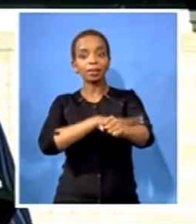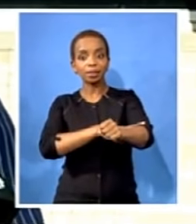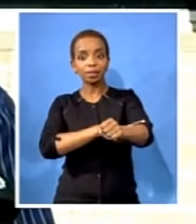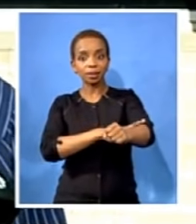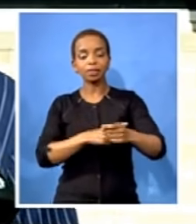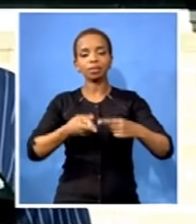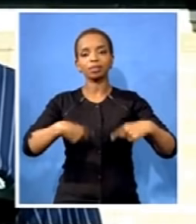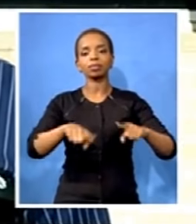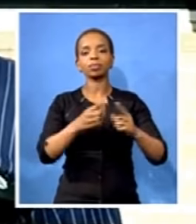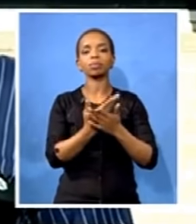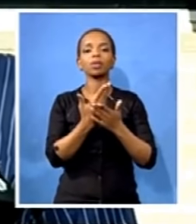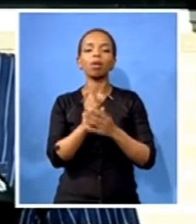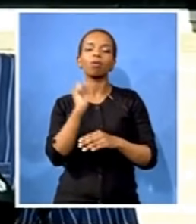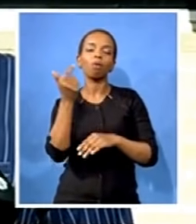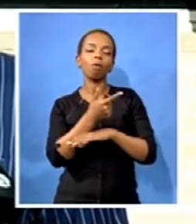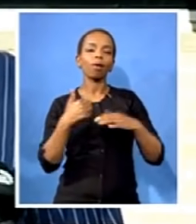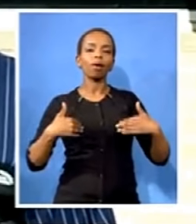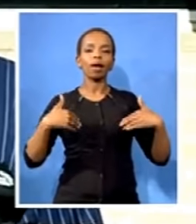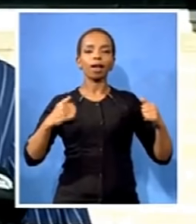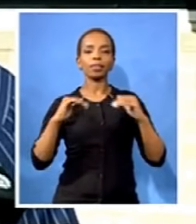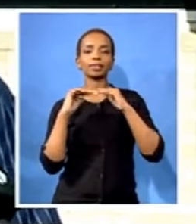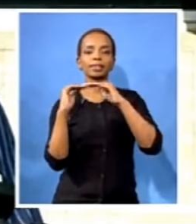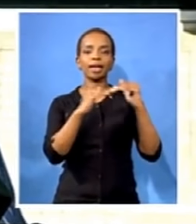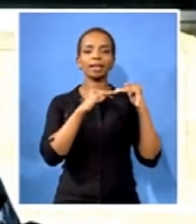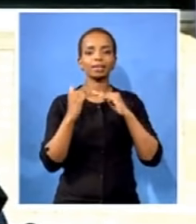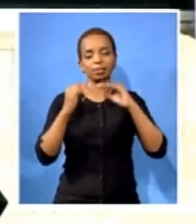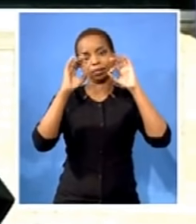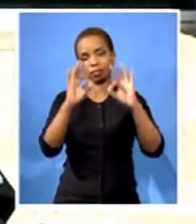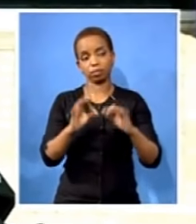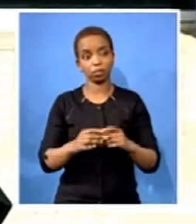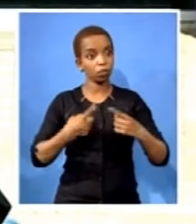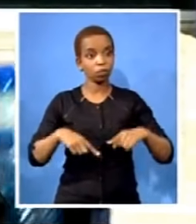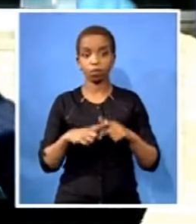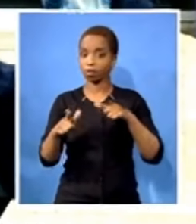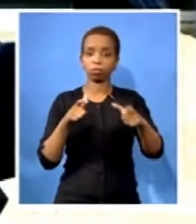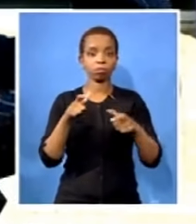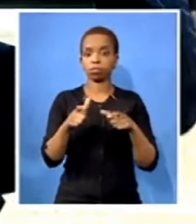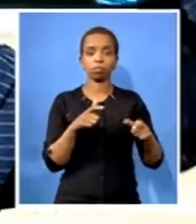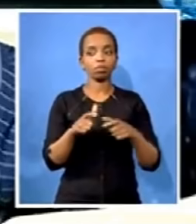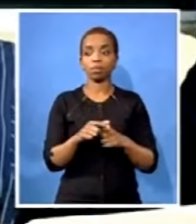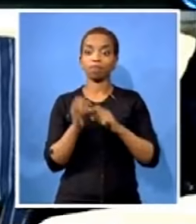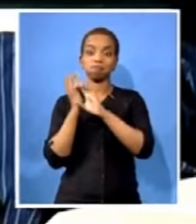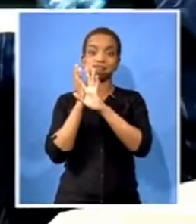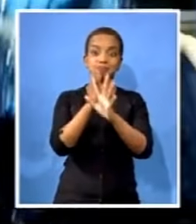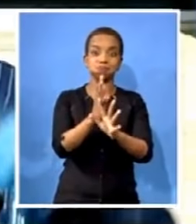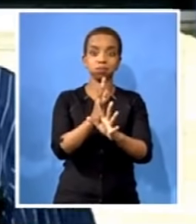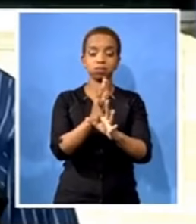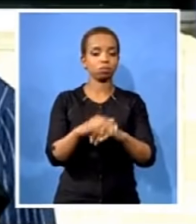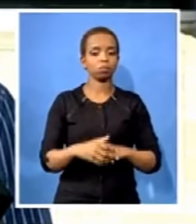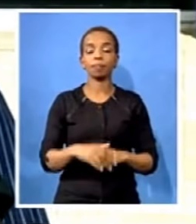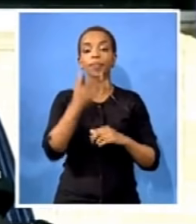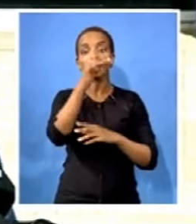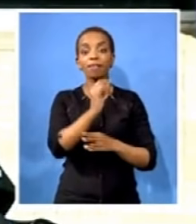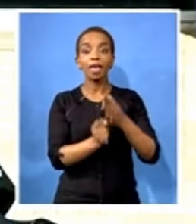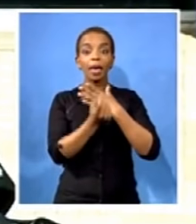We will not tolerate any congestion. Where there are uncontrollable numbers, people jumping on top of the train,